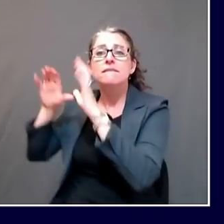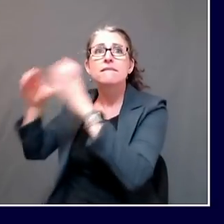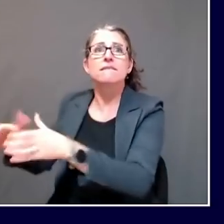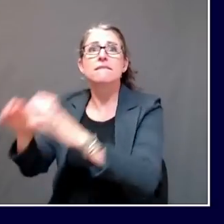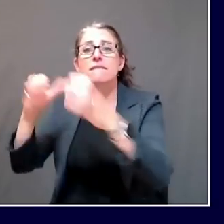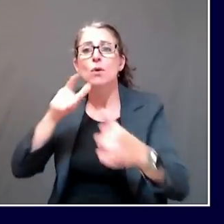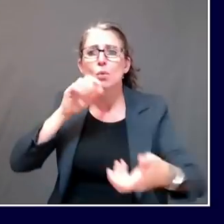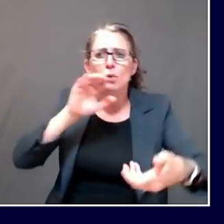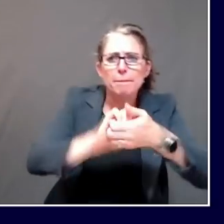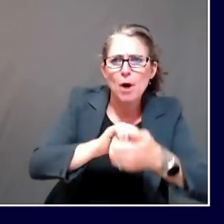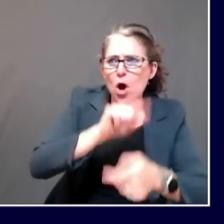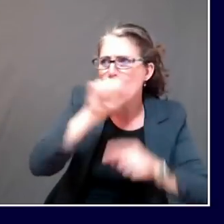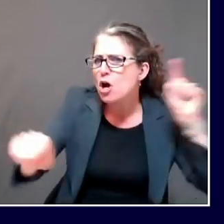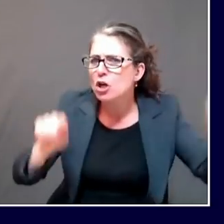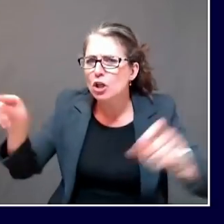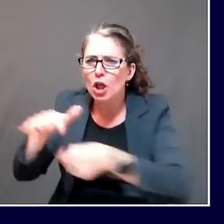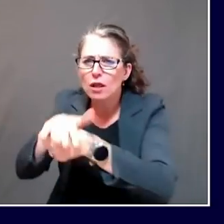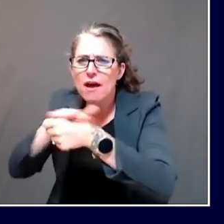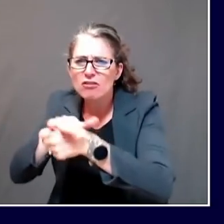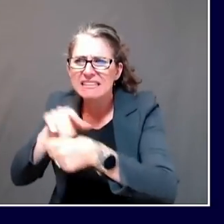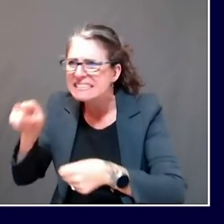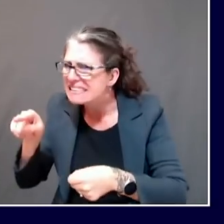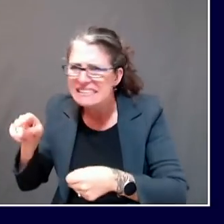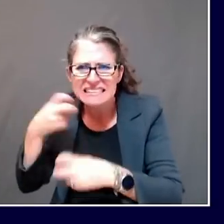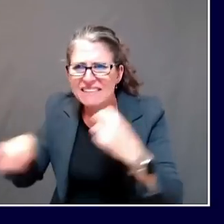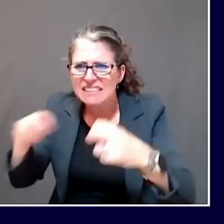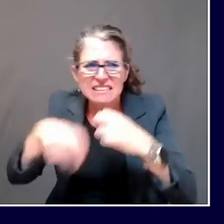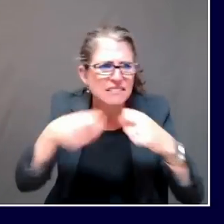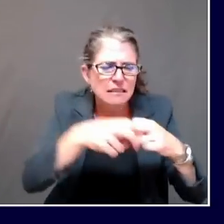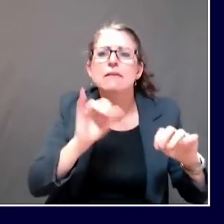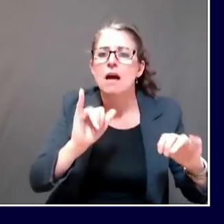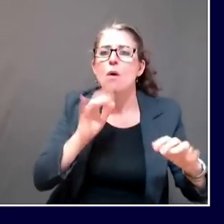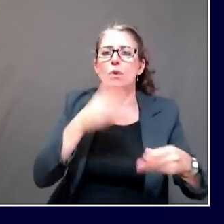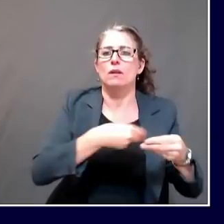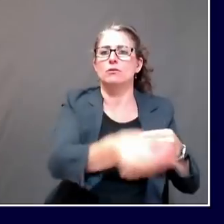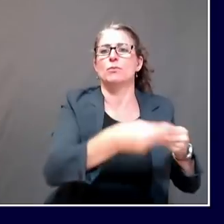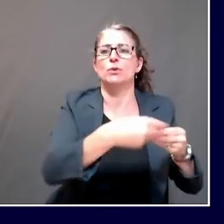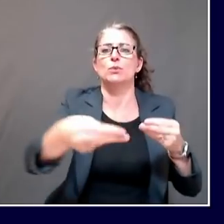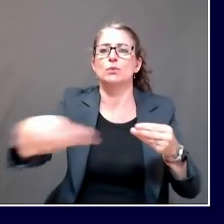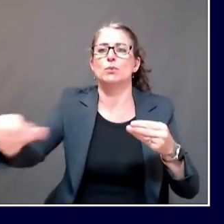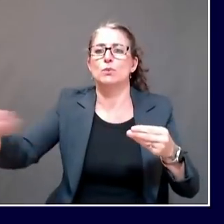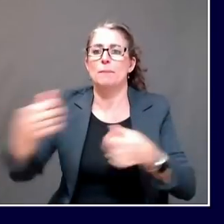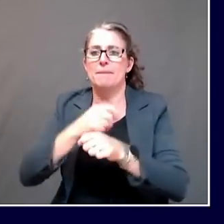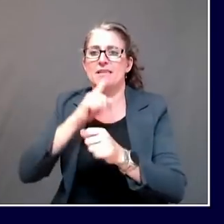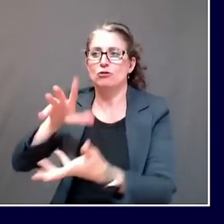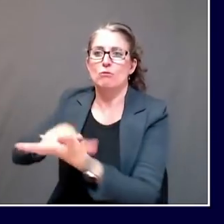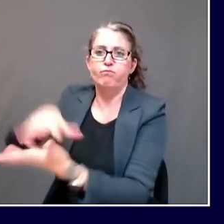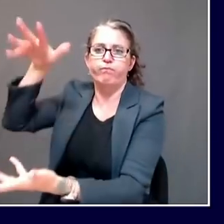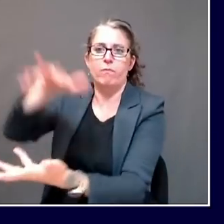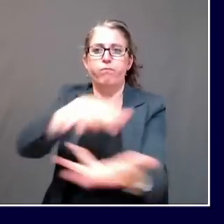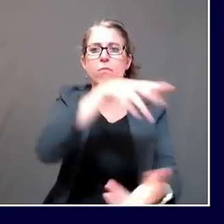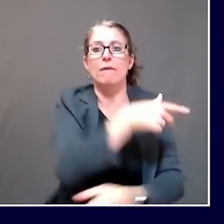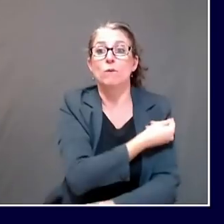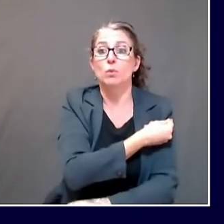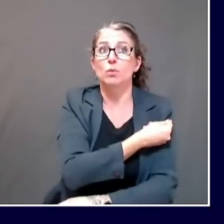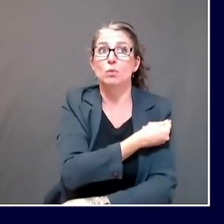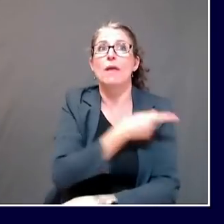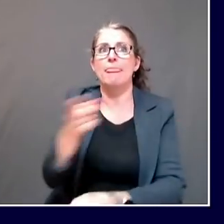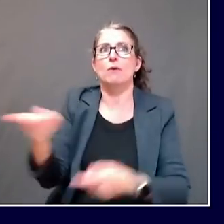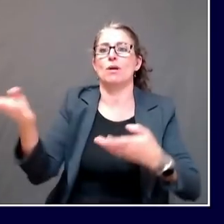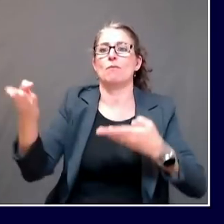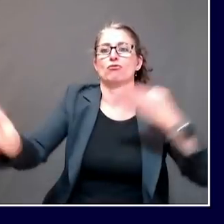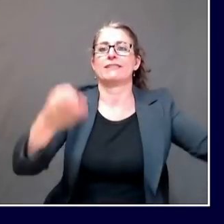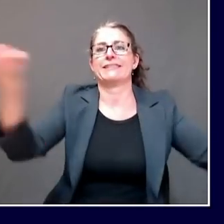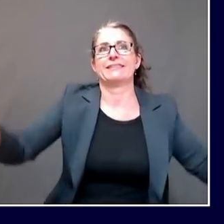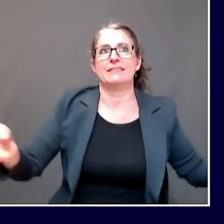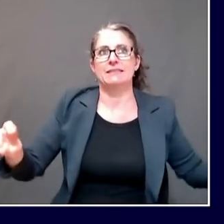location, a great place, but this year with more people working at home, we're looking at other strategies as well. But the premise of your question is right, which